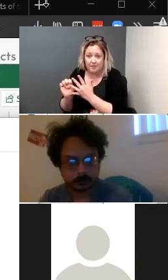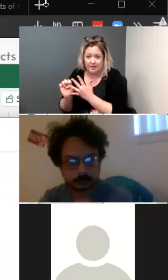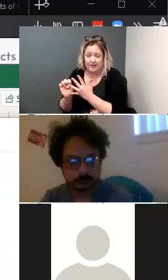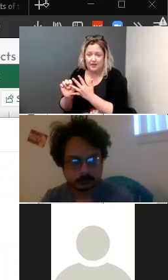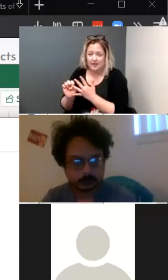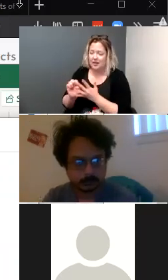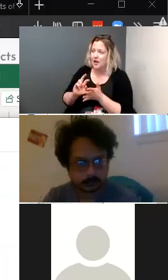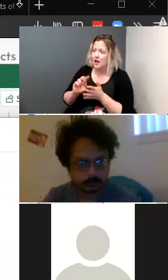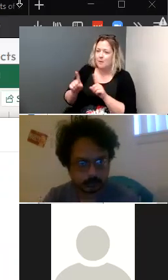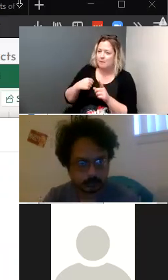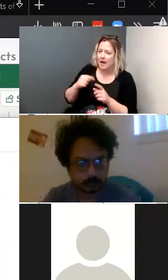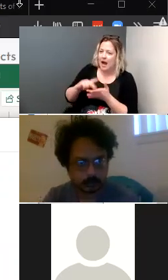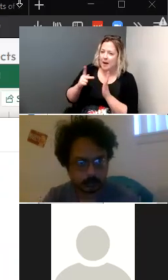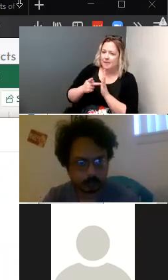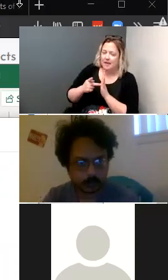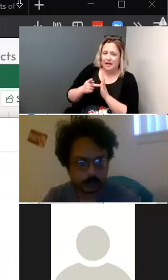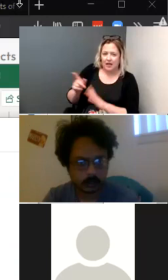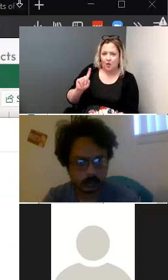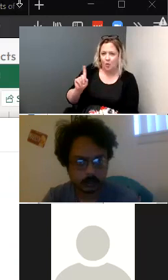saying, like, where would it fall on this chart?